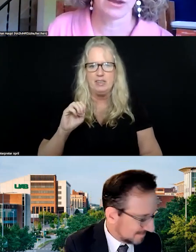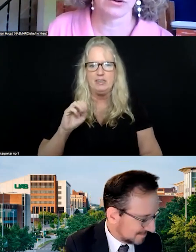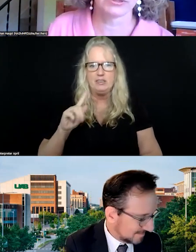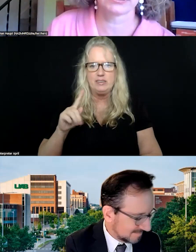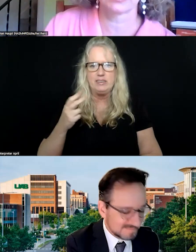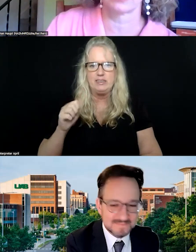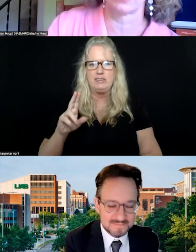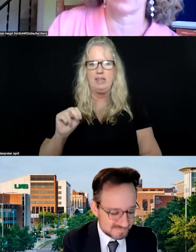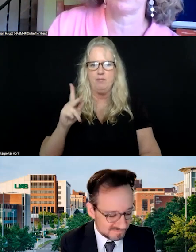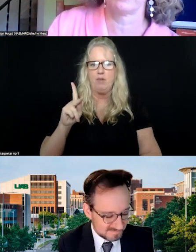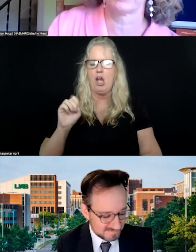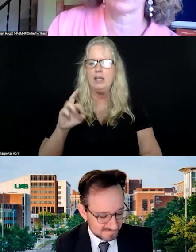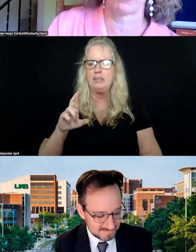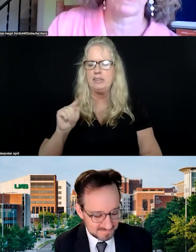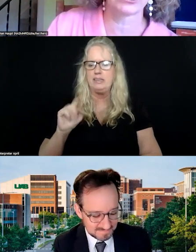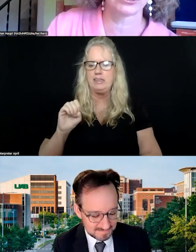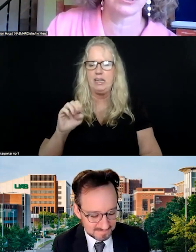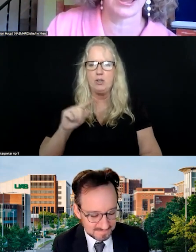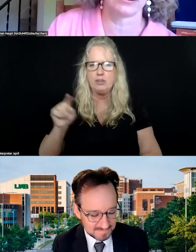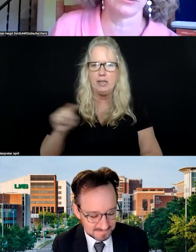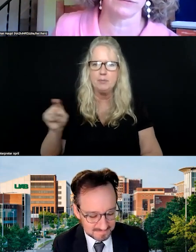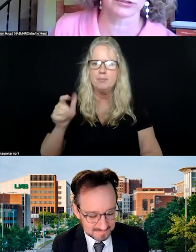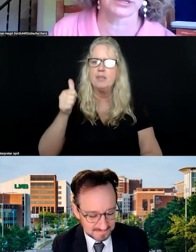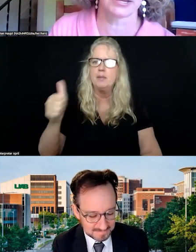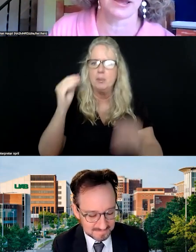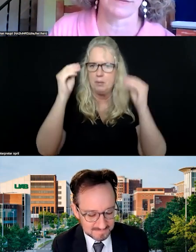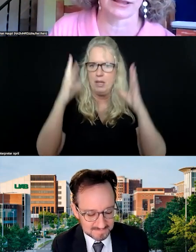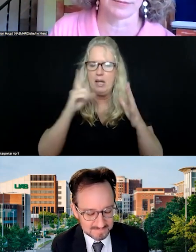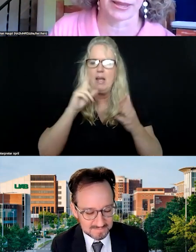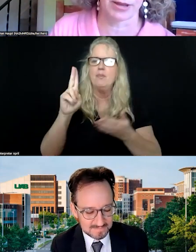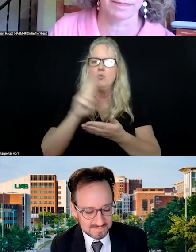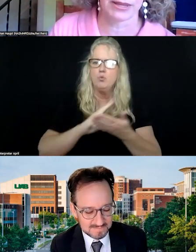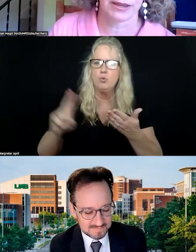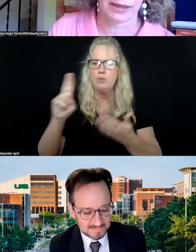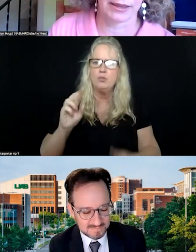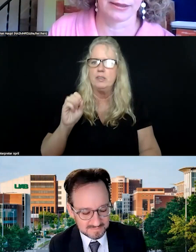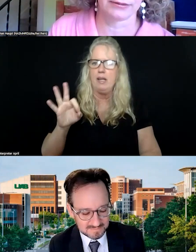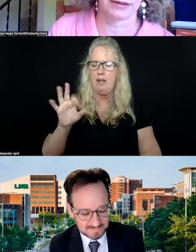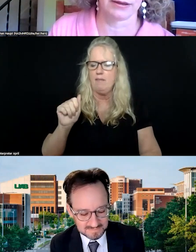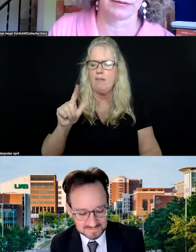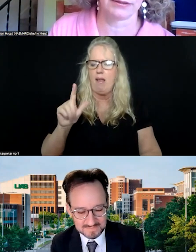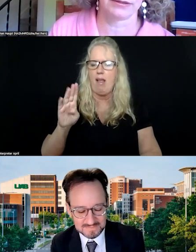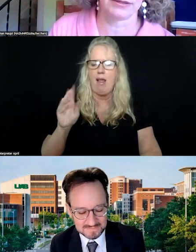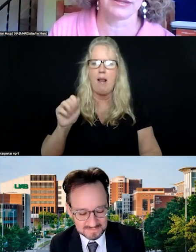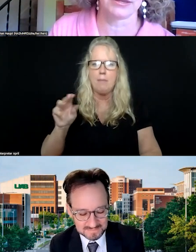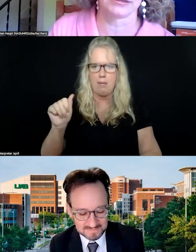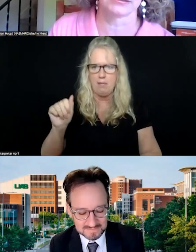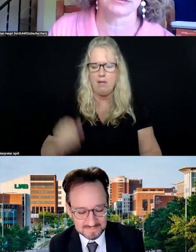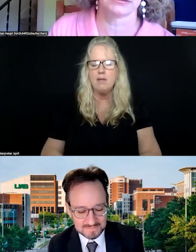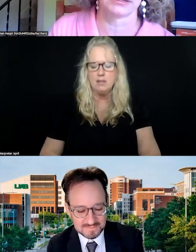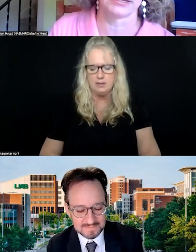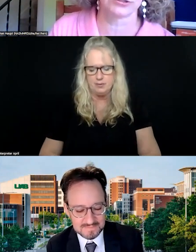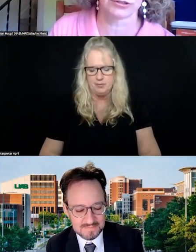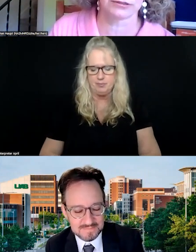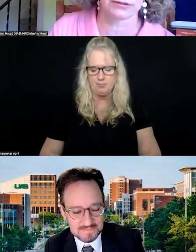Kertesz, who is the professor at University of Alabama, and he